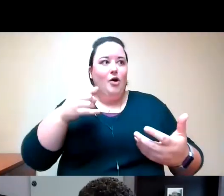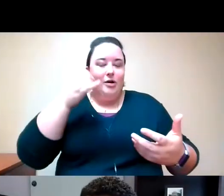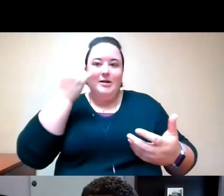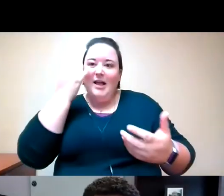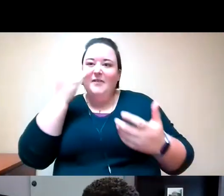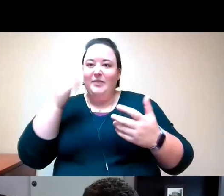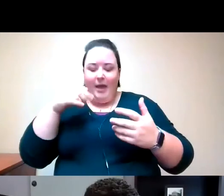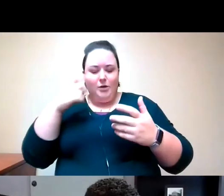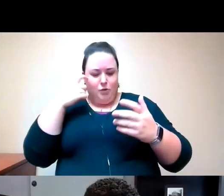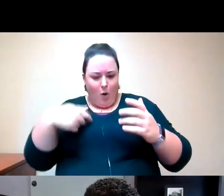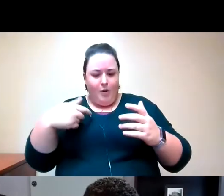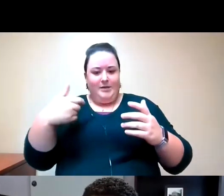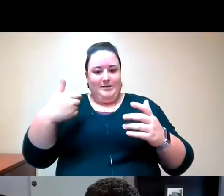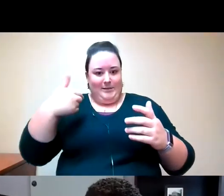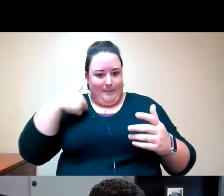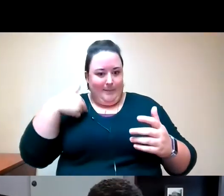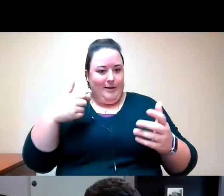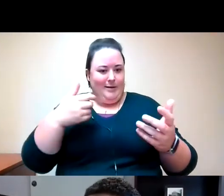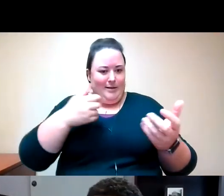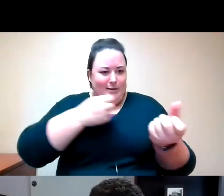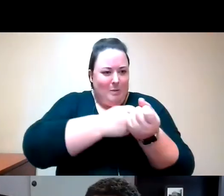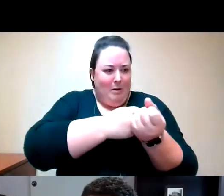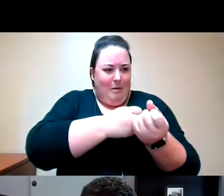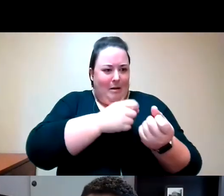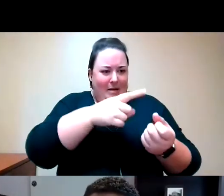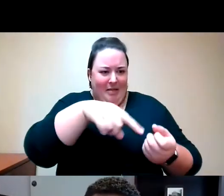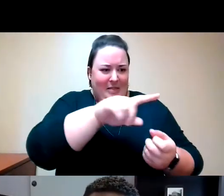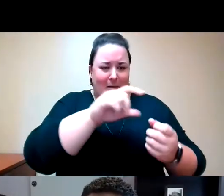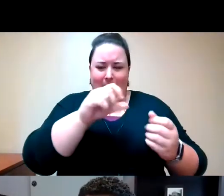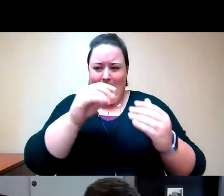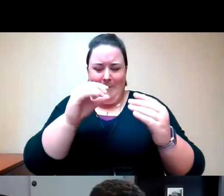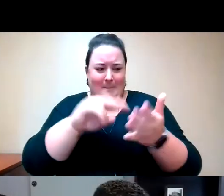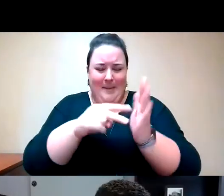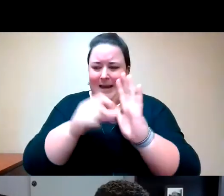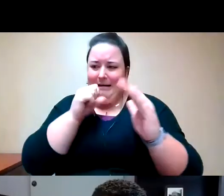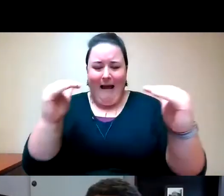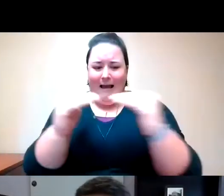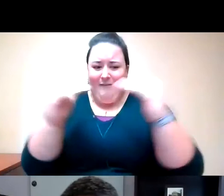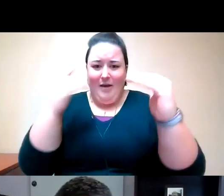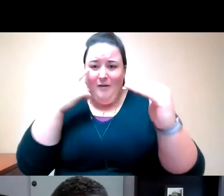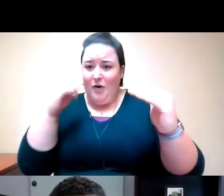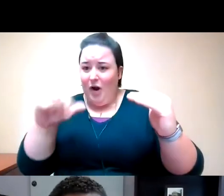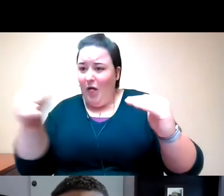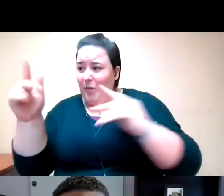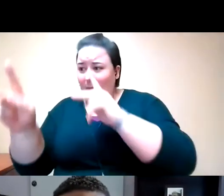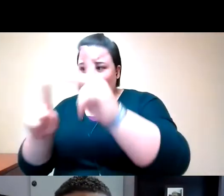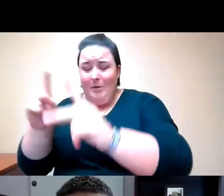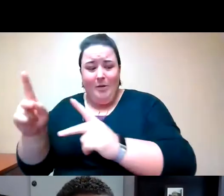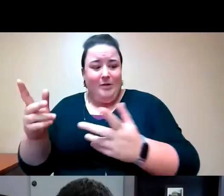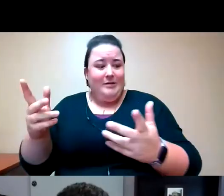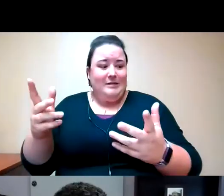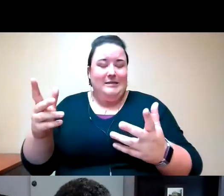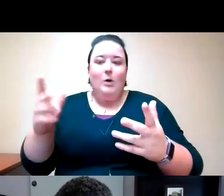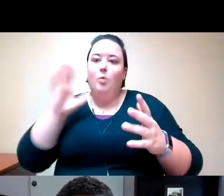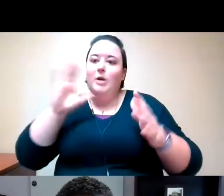unintentionally perpetuating things that do not make life equitable for others, and we will actively try to do things to make that difference,